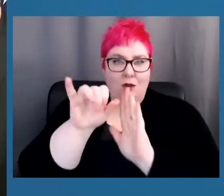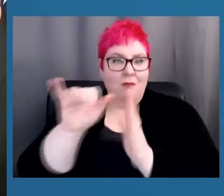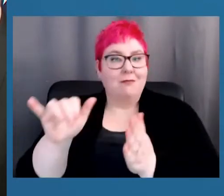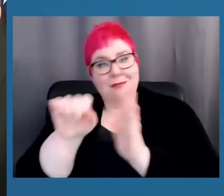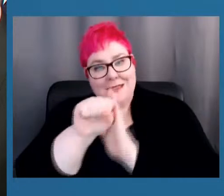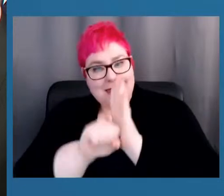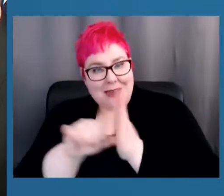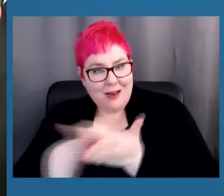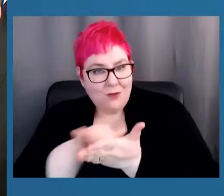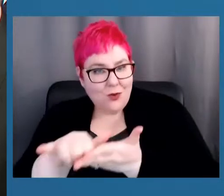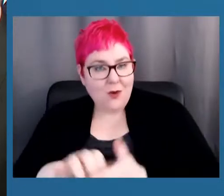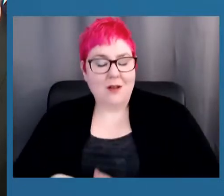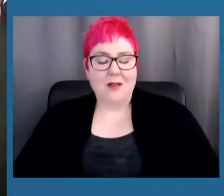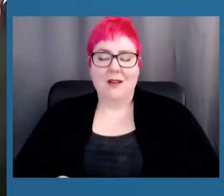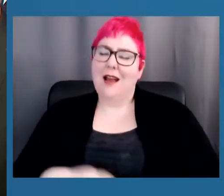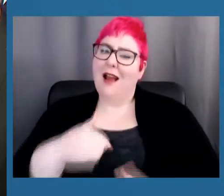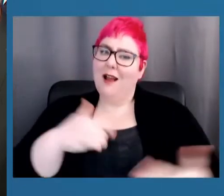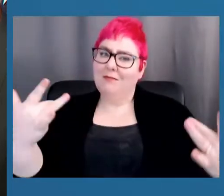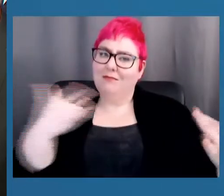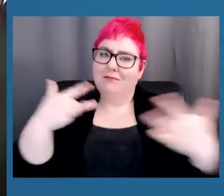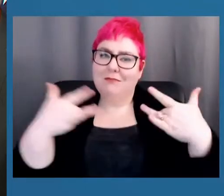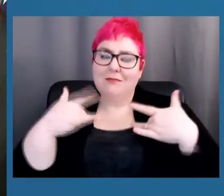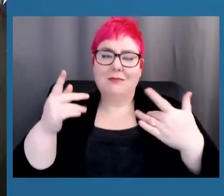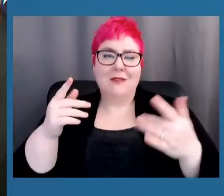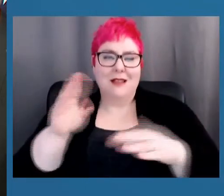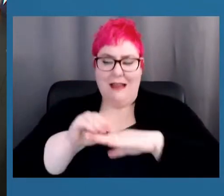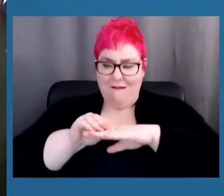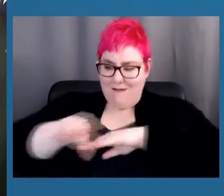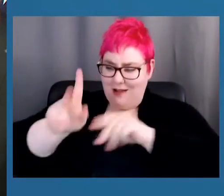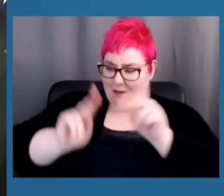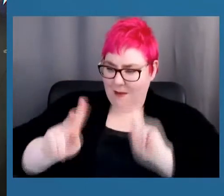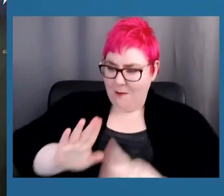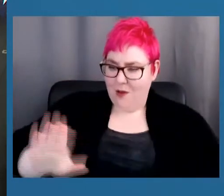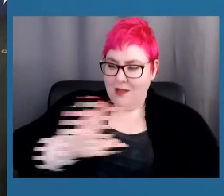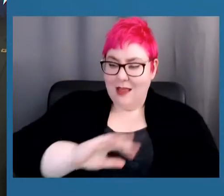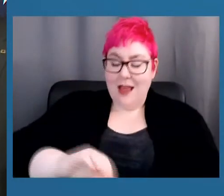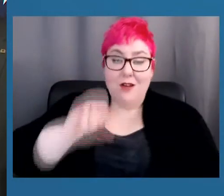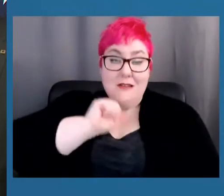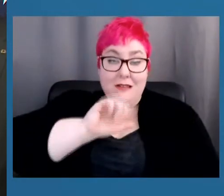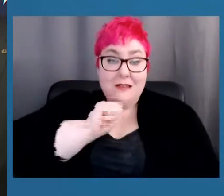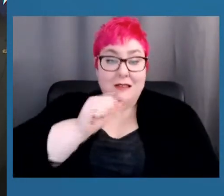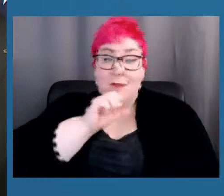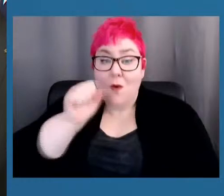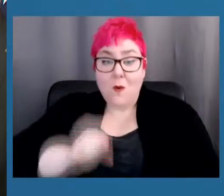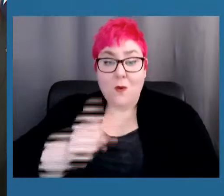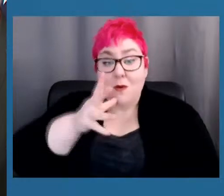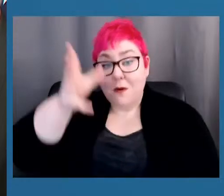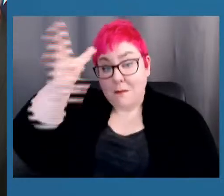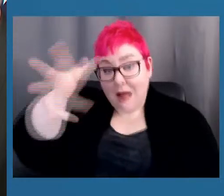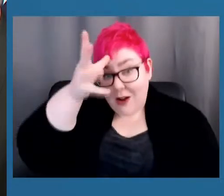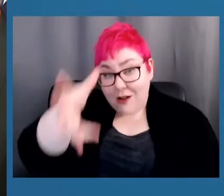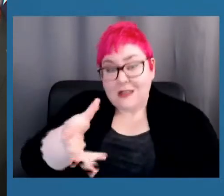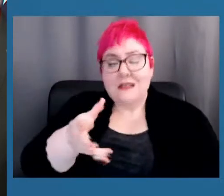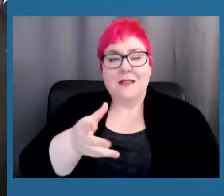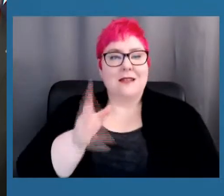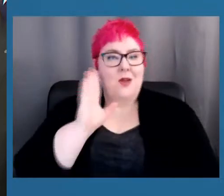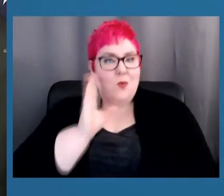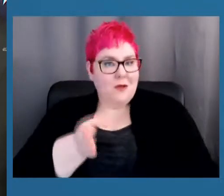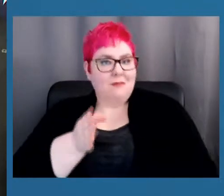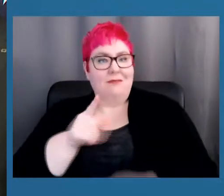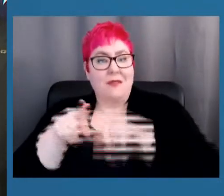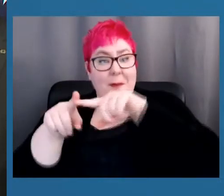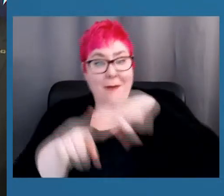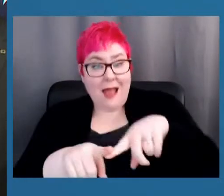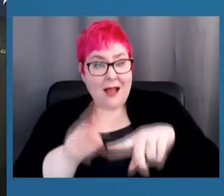also concerned about the effect on individuals whose elderly parents and families rely on Medicaid for nursing